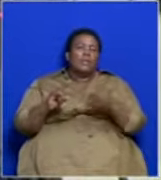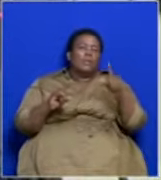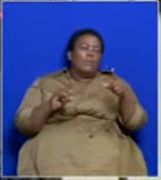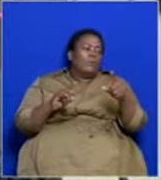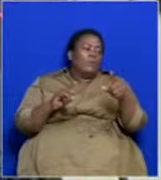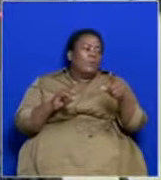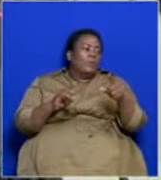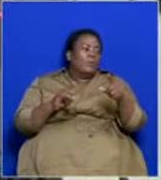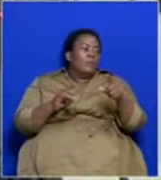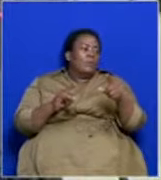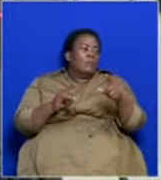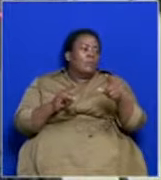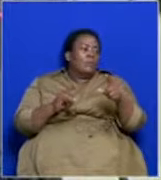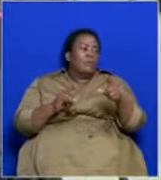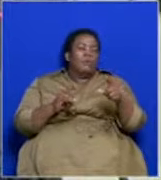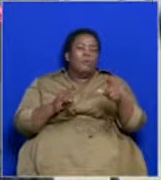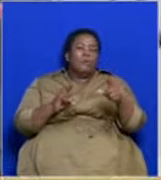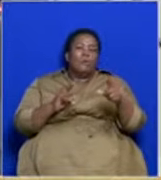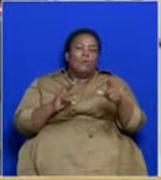NPA.